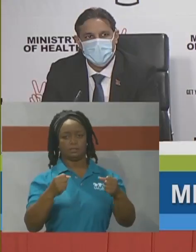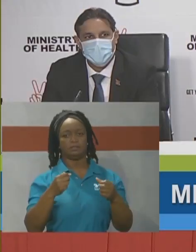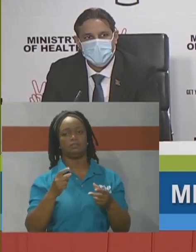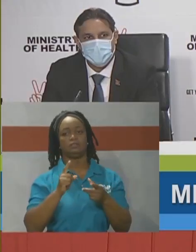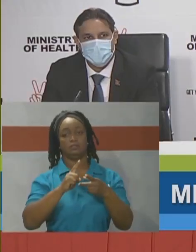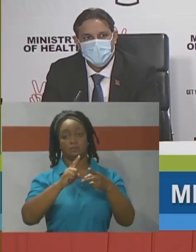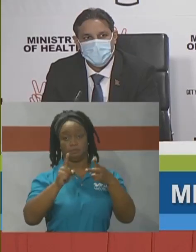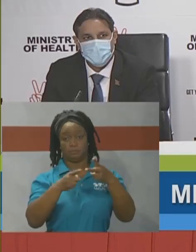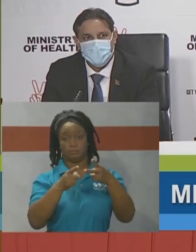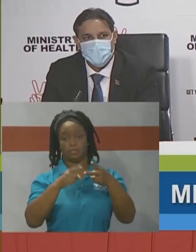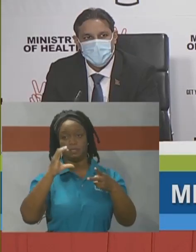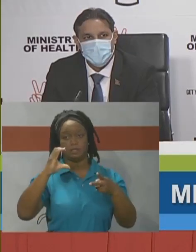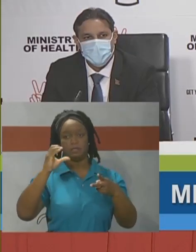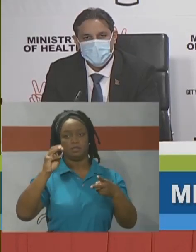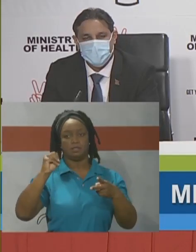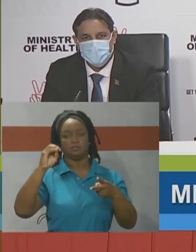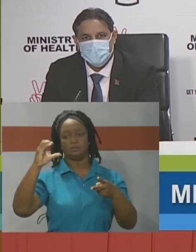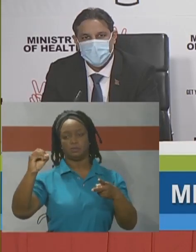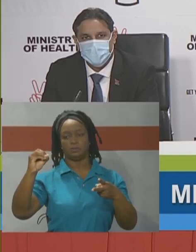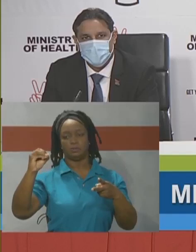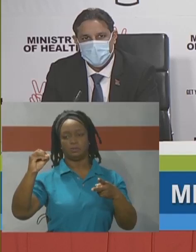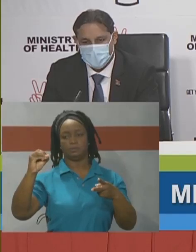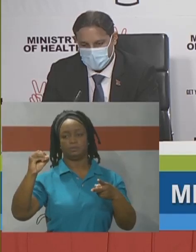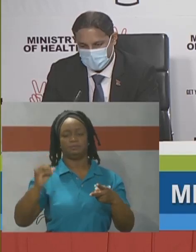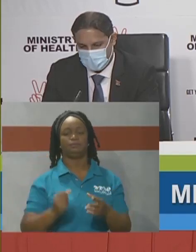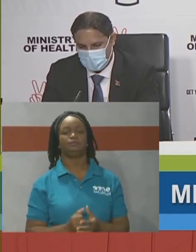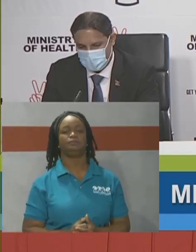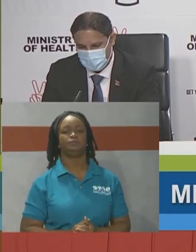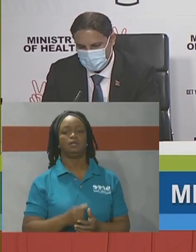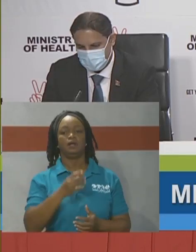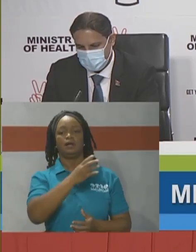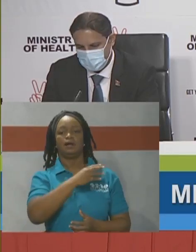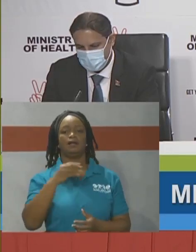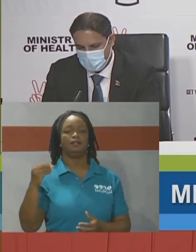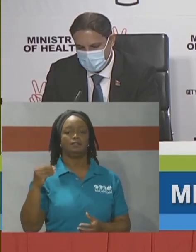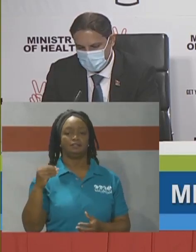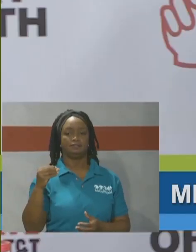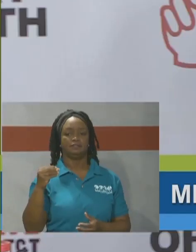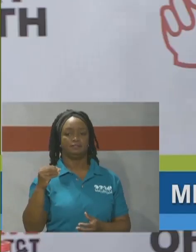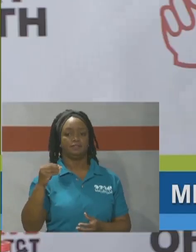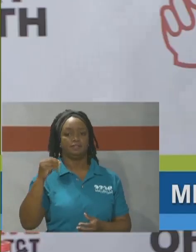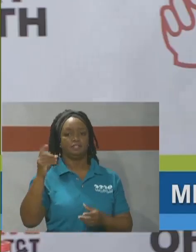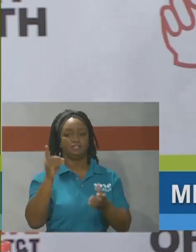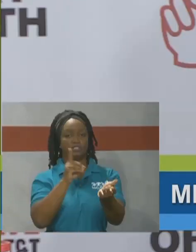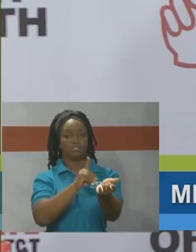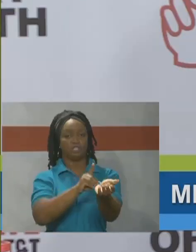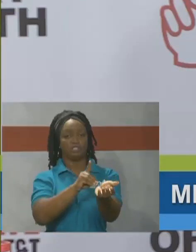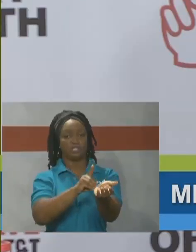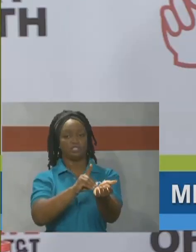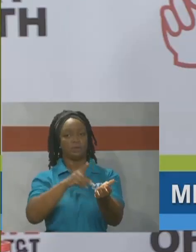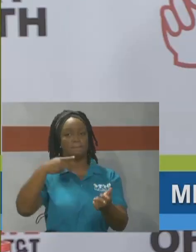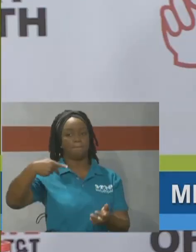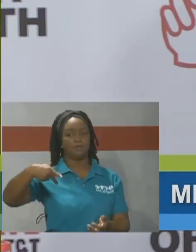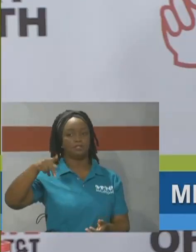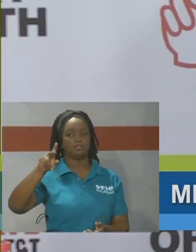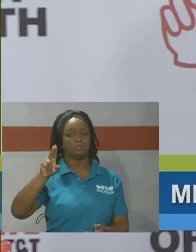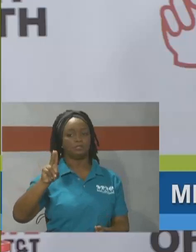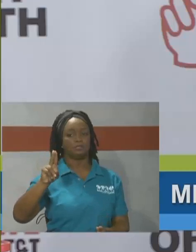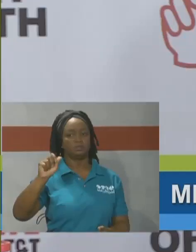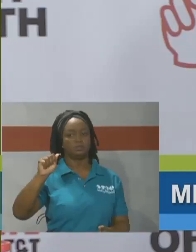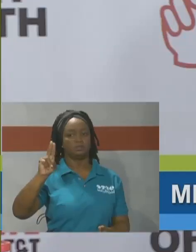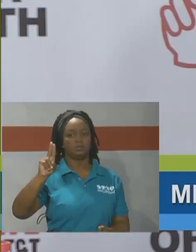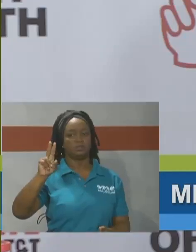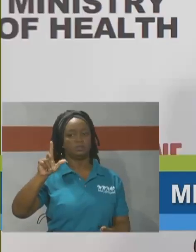Roshan Parasram, Chief Medical Officer, Ministry of Health, and we have Dr. Joanne Paul, Senior Pediatric Emergency Medicine